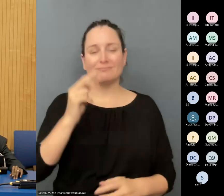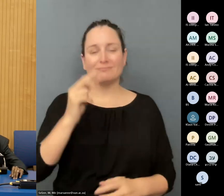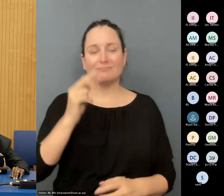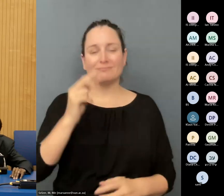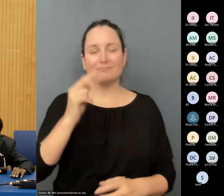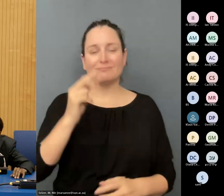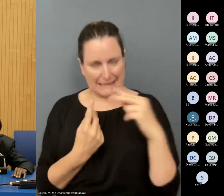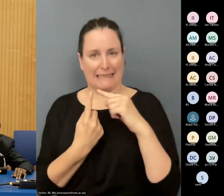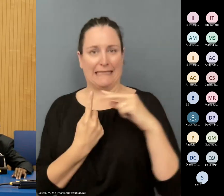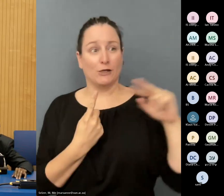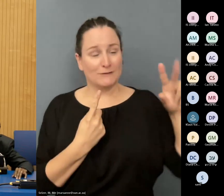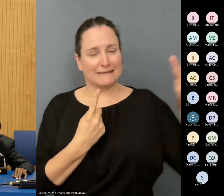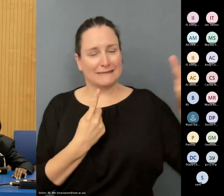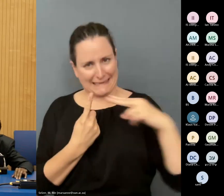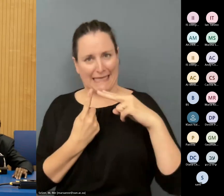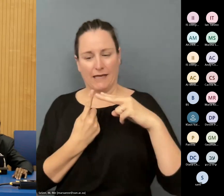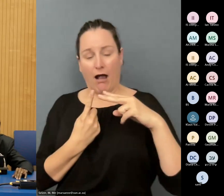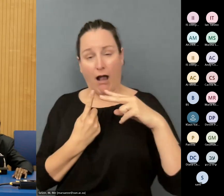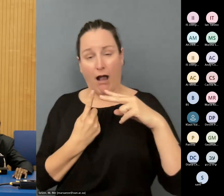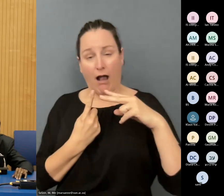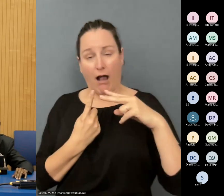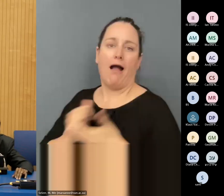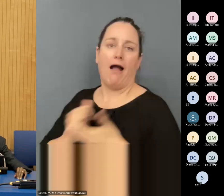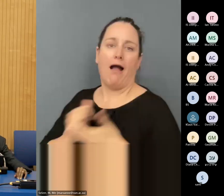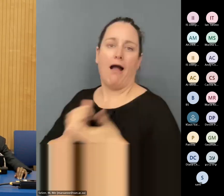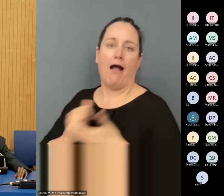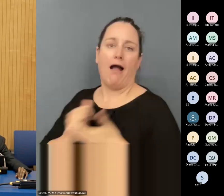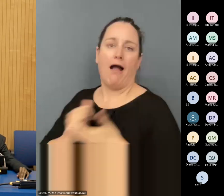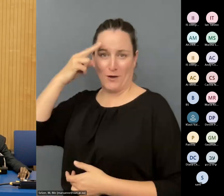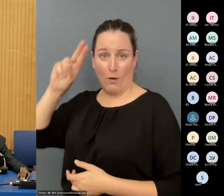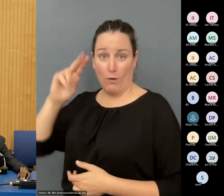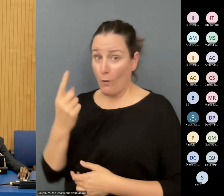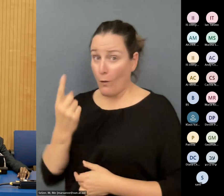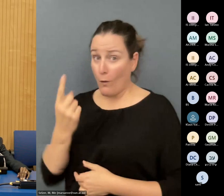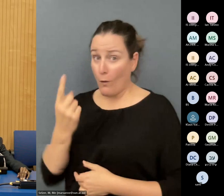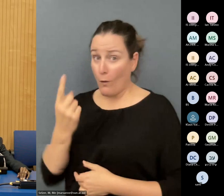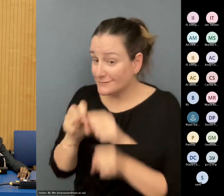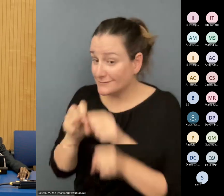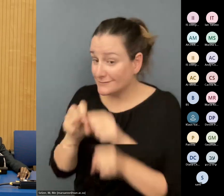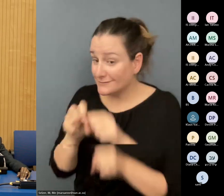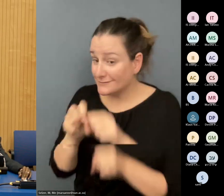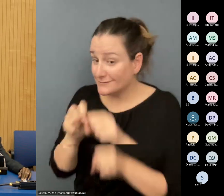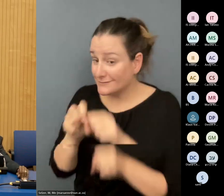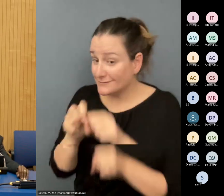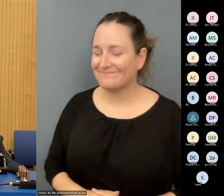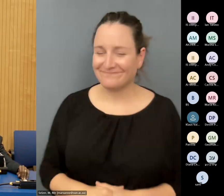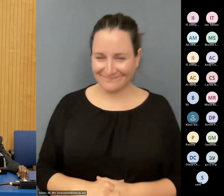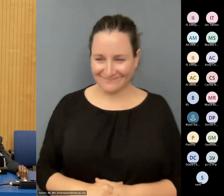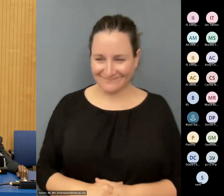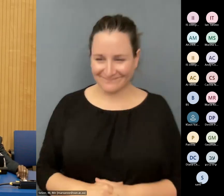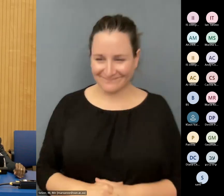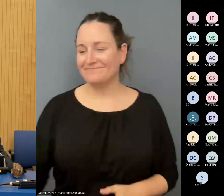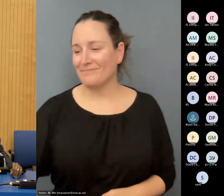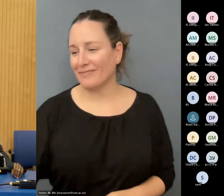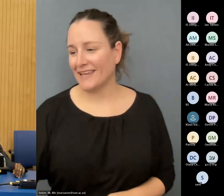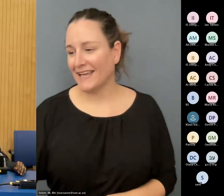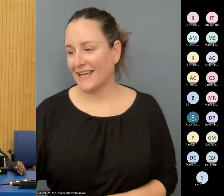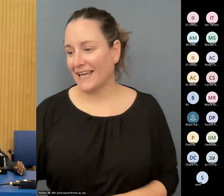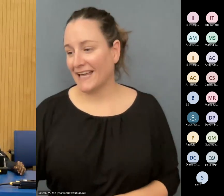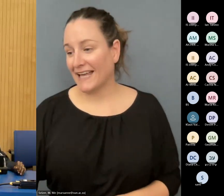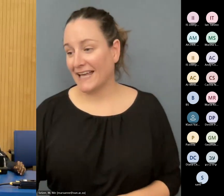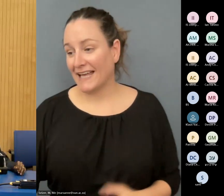and hopefully soon for the women of the world. Yeah. All right, so we're going to move on to Jeremy now, not forgetting you. Please take